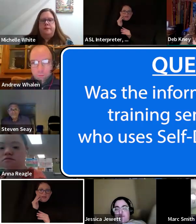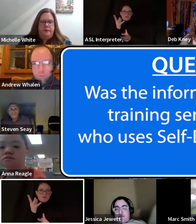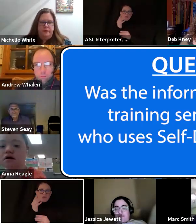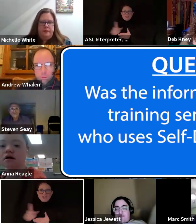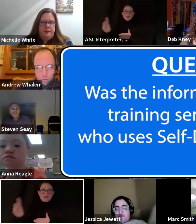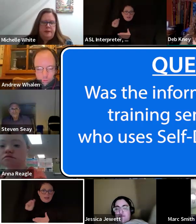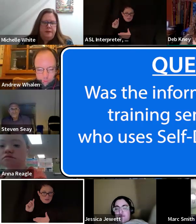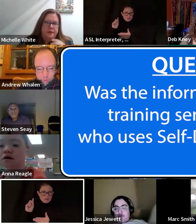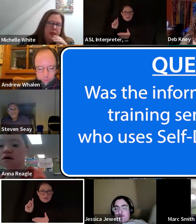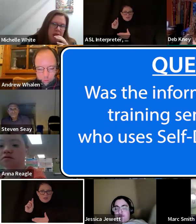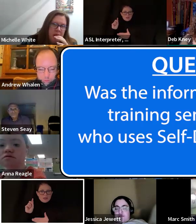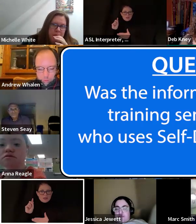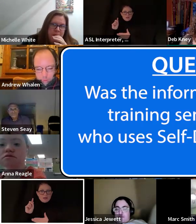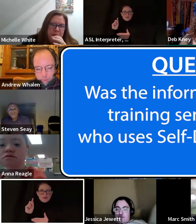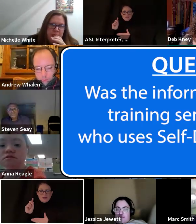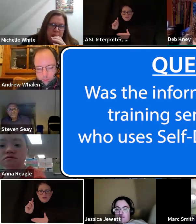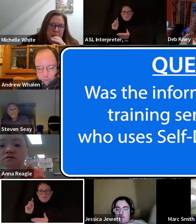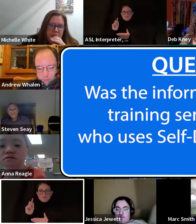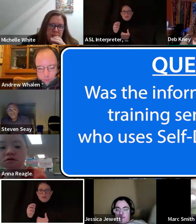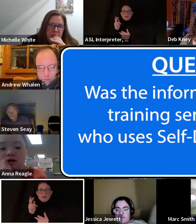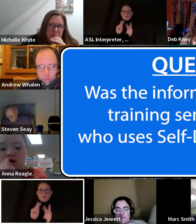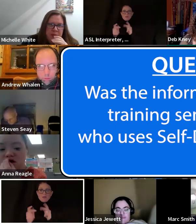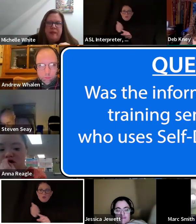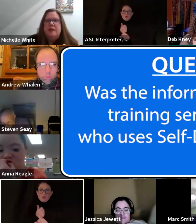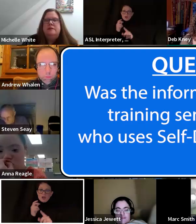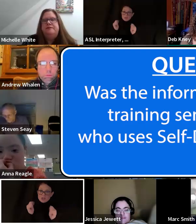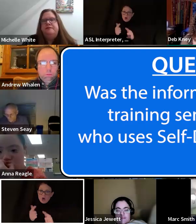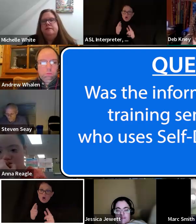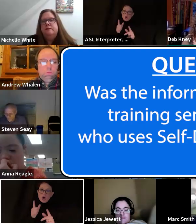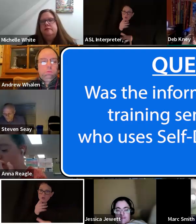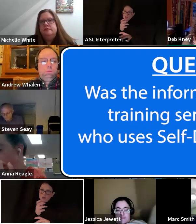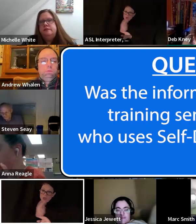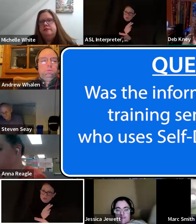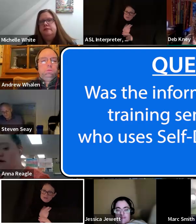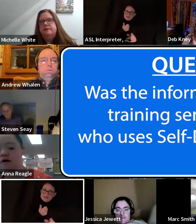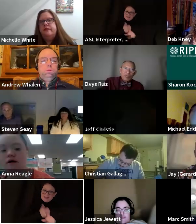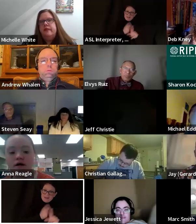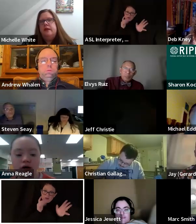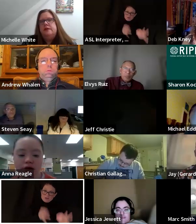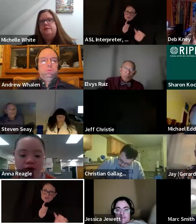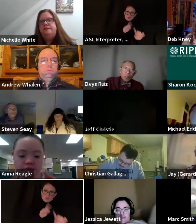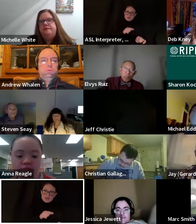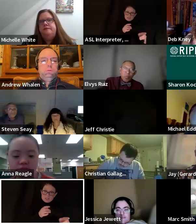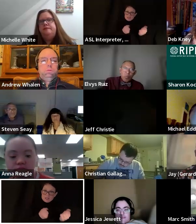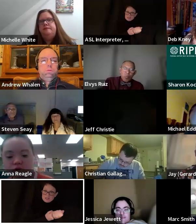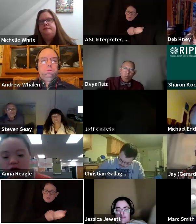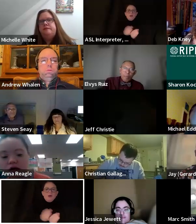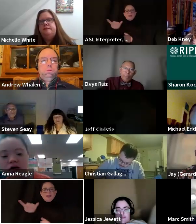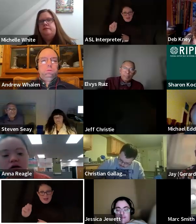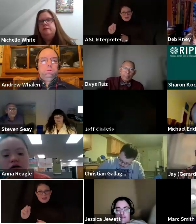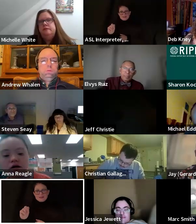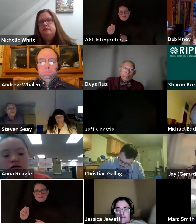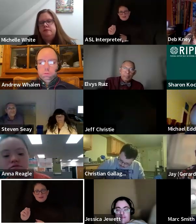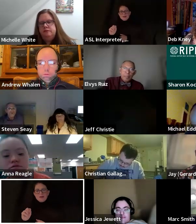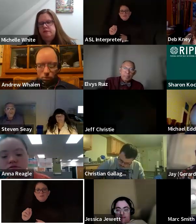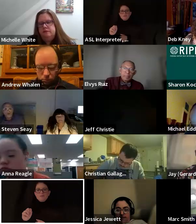communication? And is it everyone who uses self-directed supports that received that? Yes, it is.